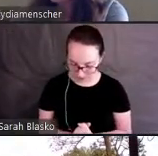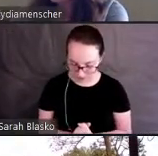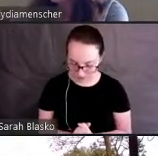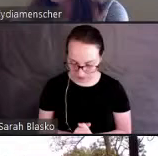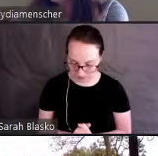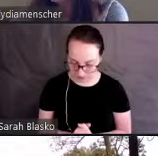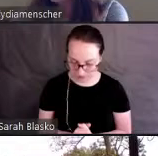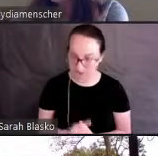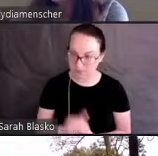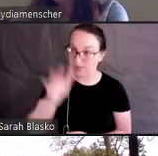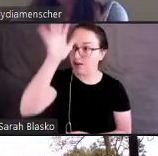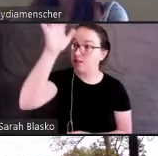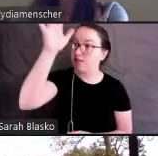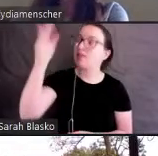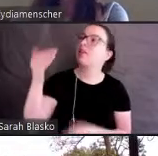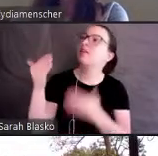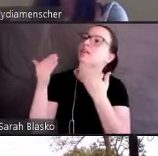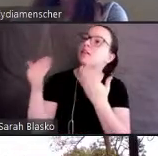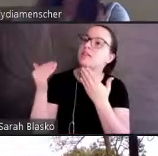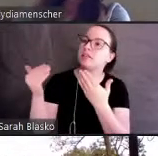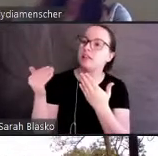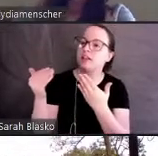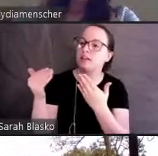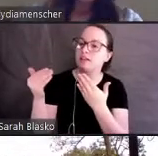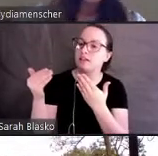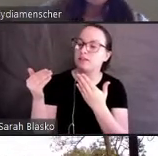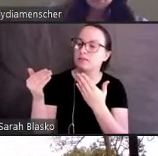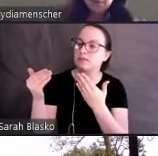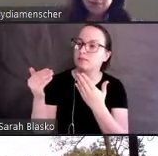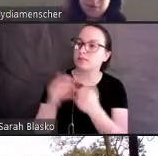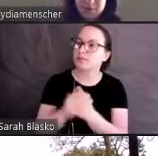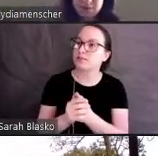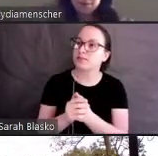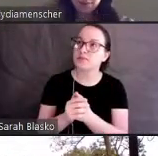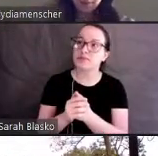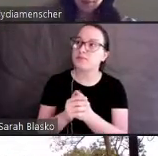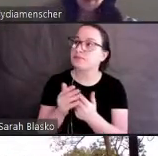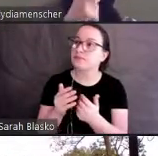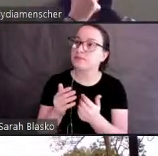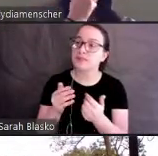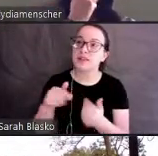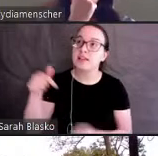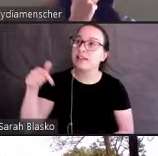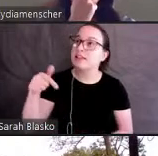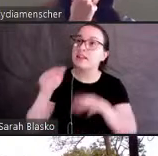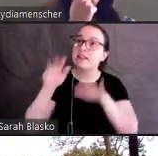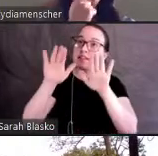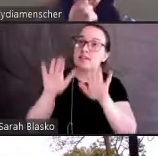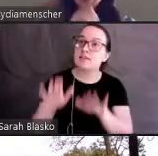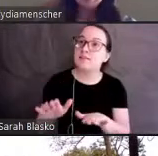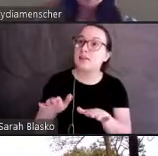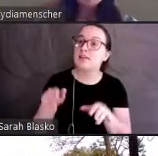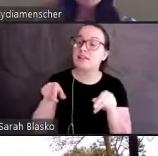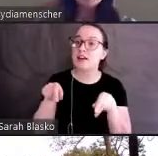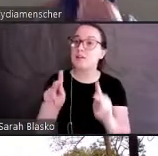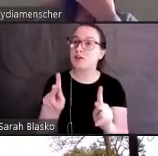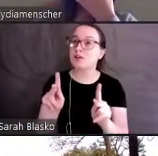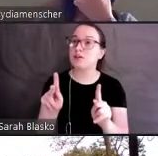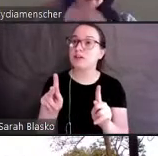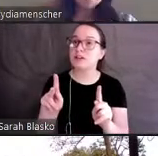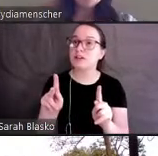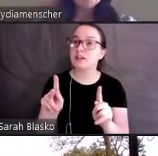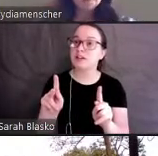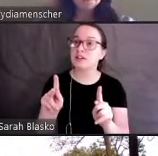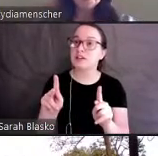Father, thank you so much, God, for just this amazing opportunity to just